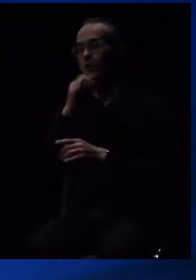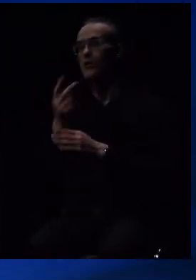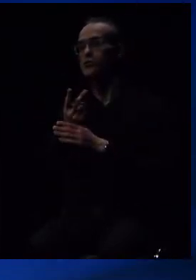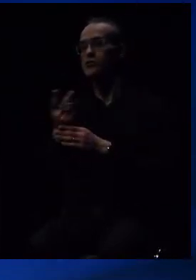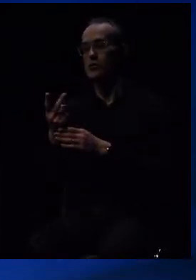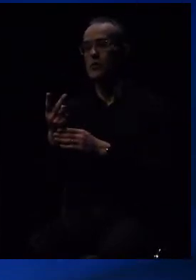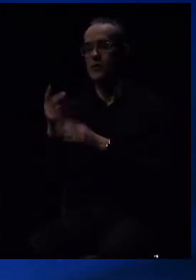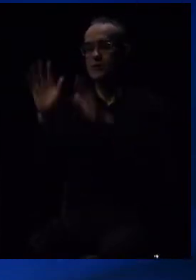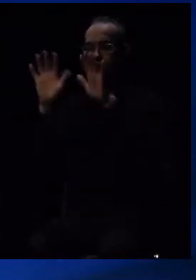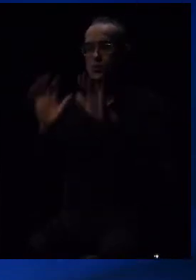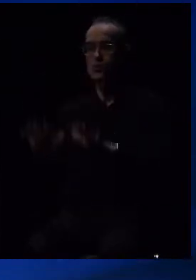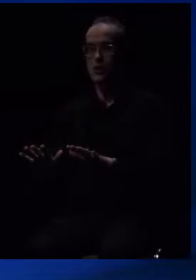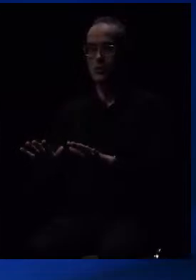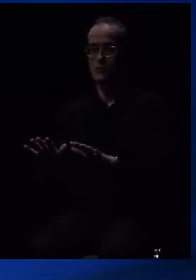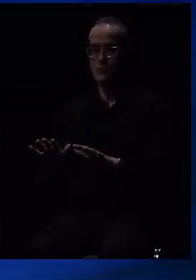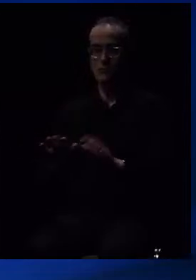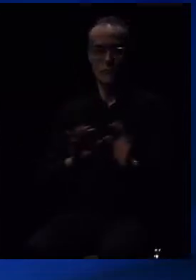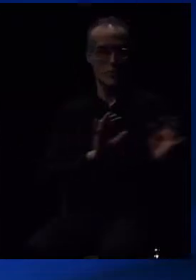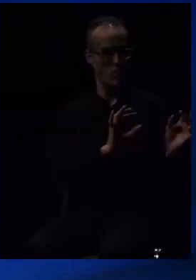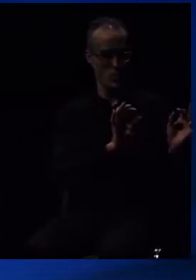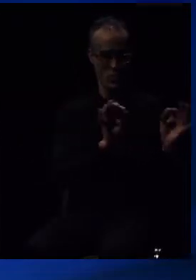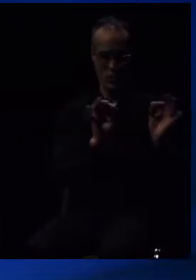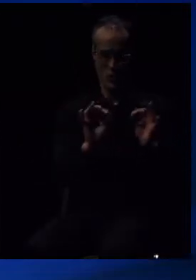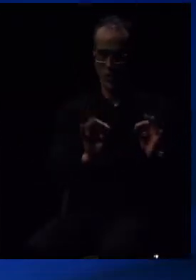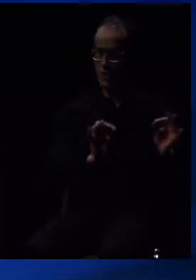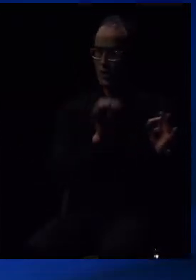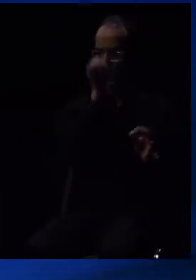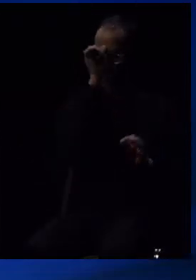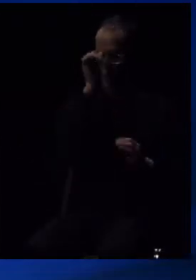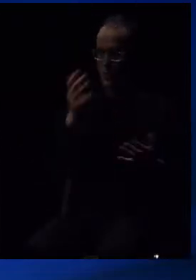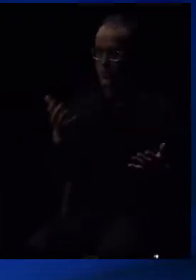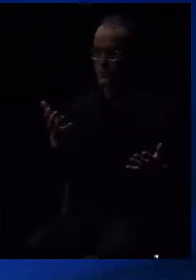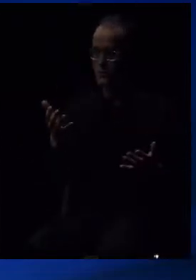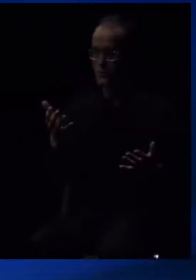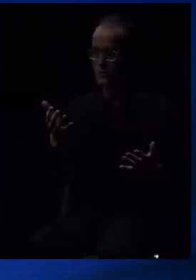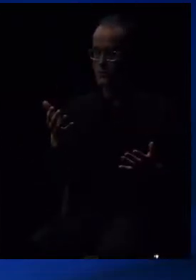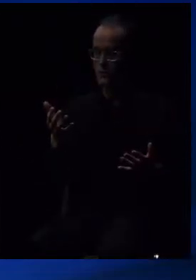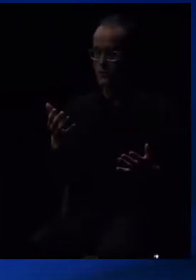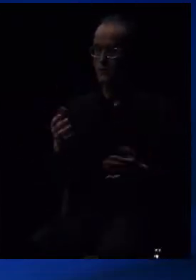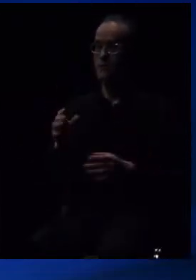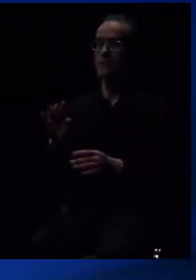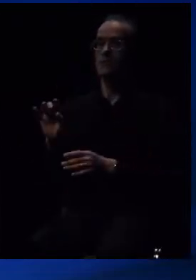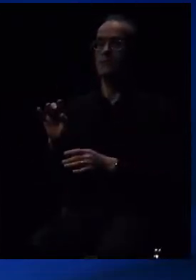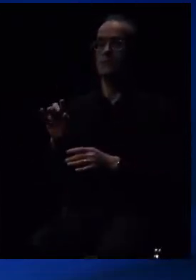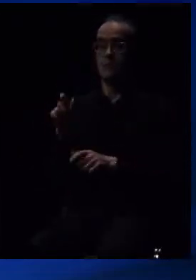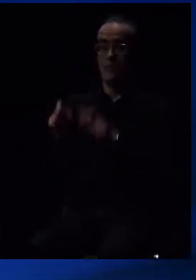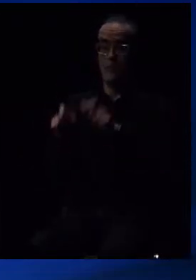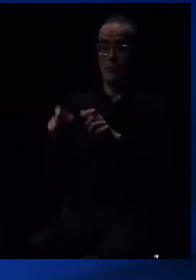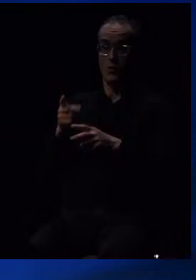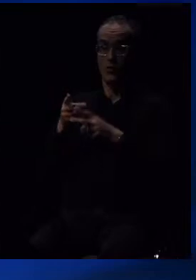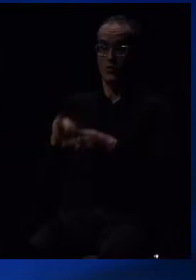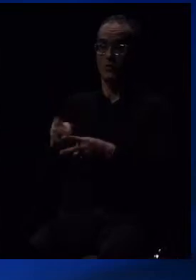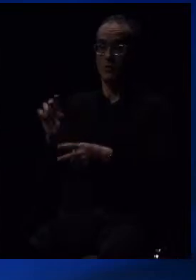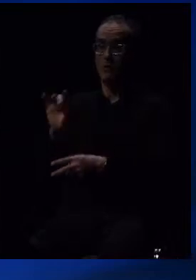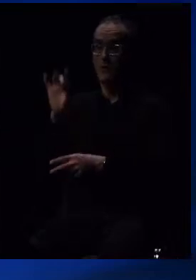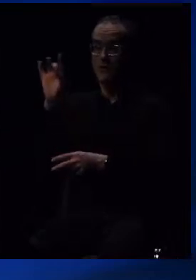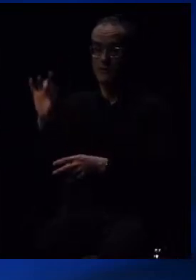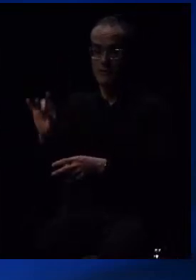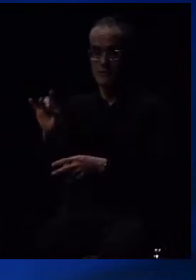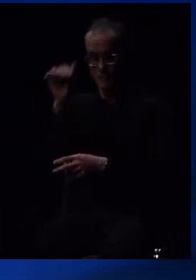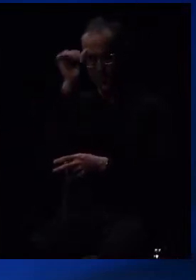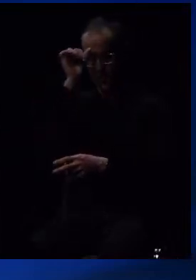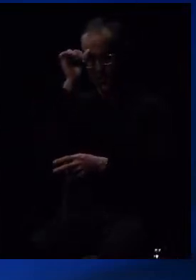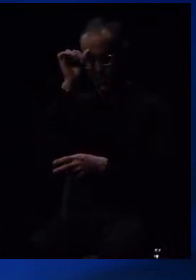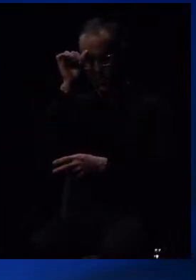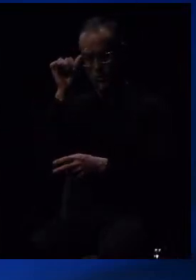tell us. So we didn't know when to start the second part of the shooting period. So bee